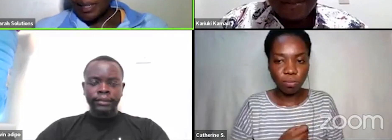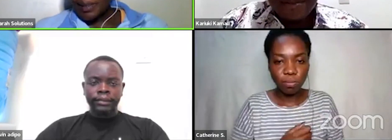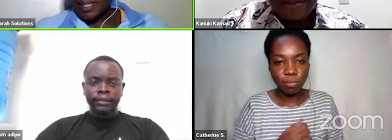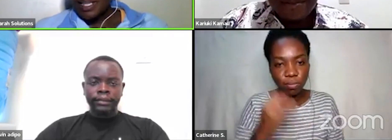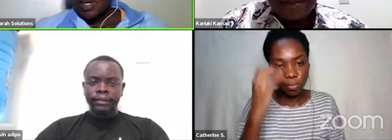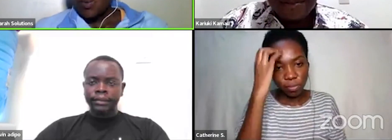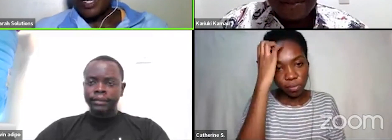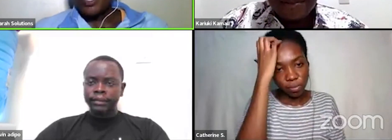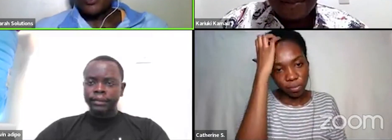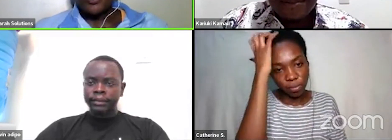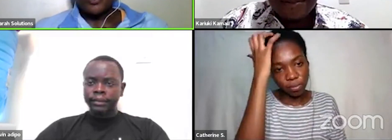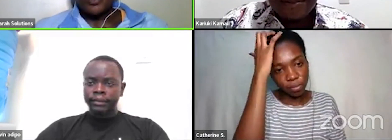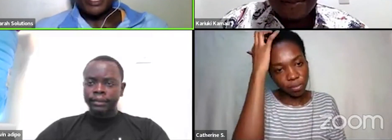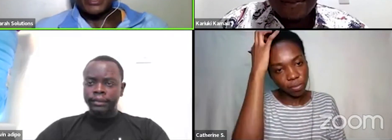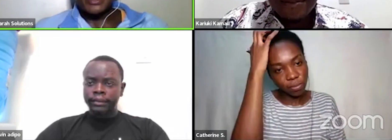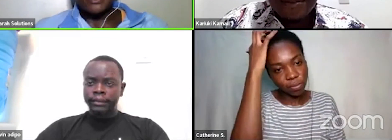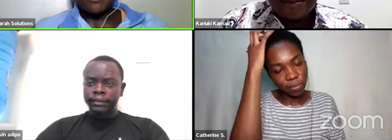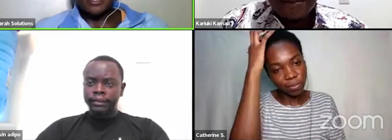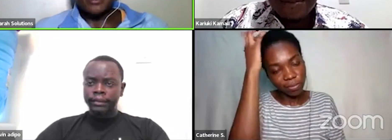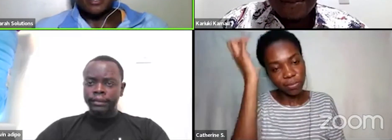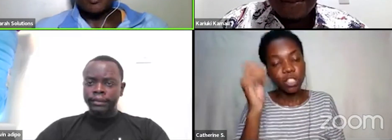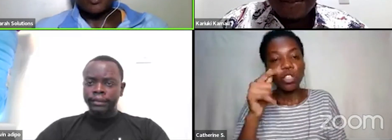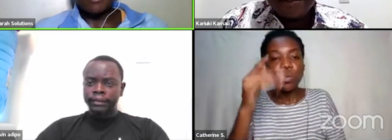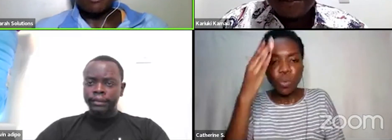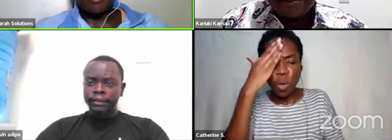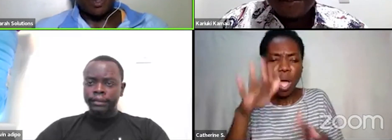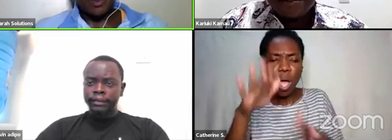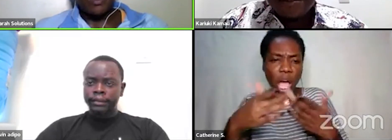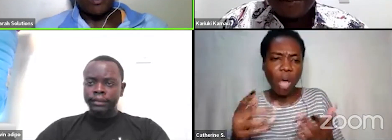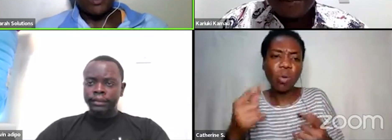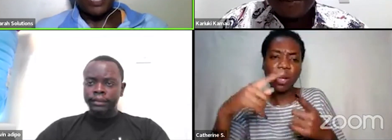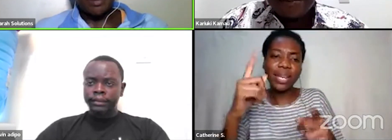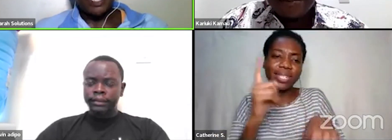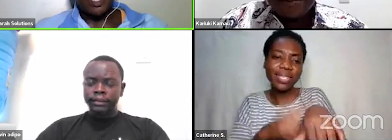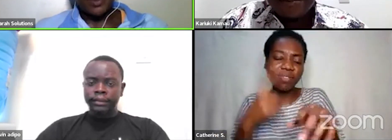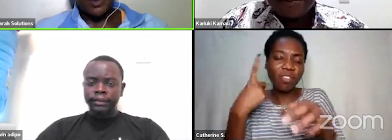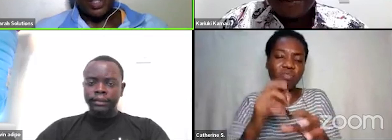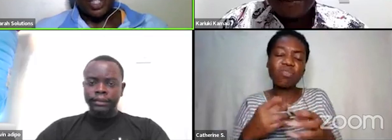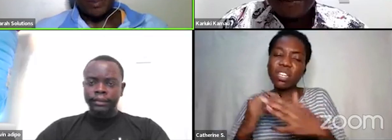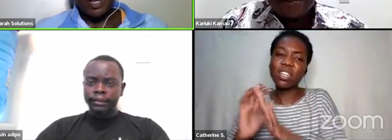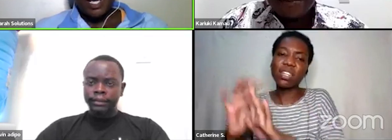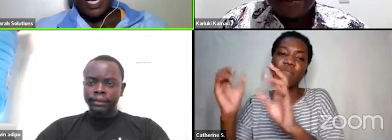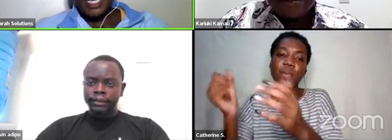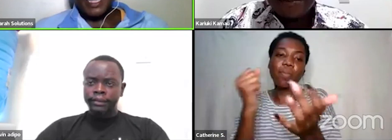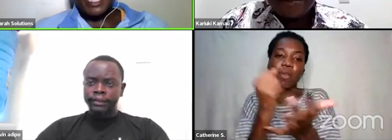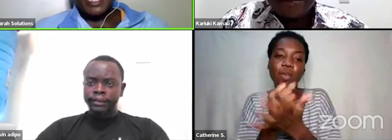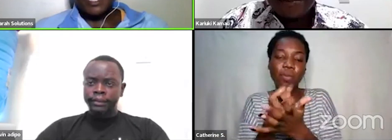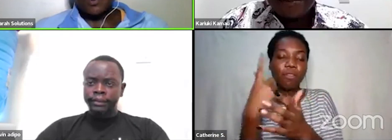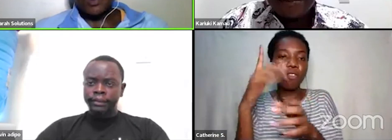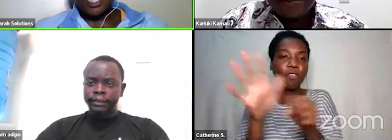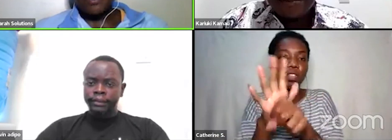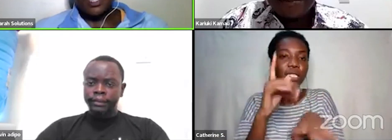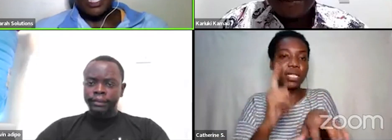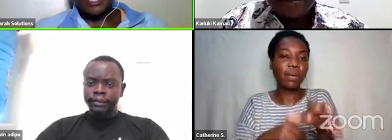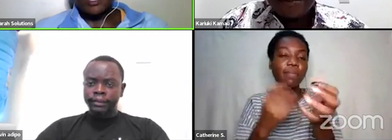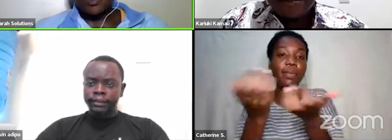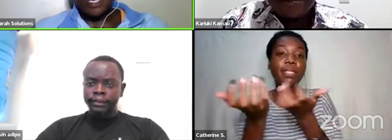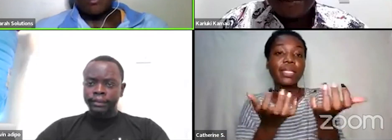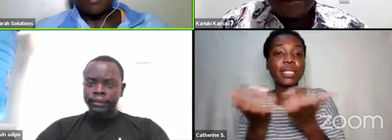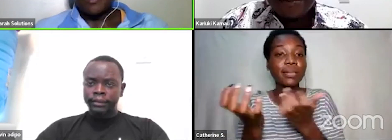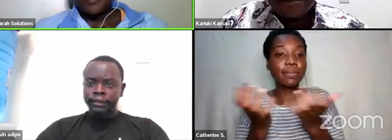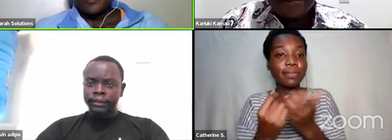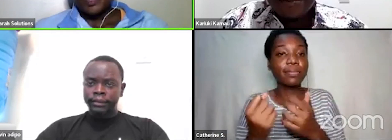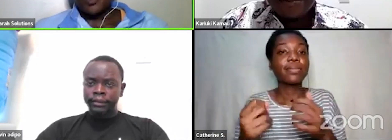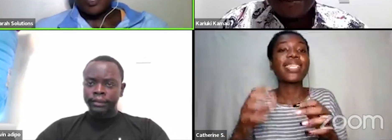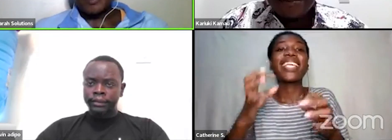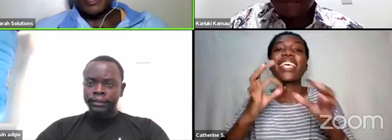who? From Elizabeth. When do you know it is the right time to leave employment for full-time entrepreneurship? That is when you start feeling that